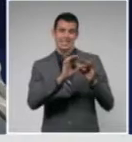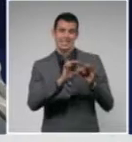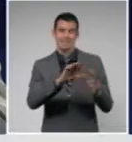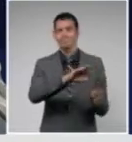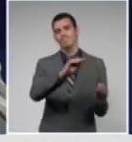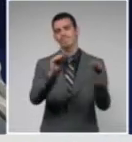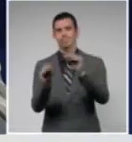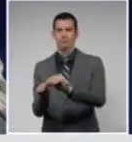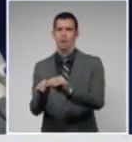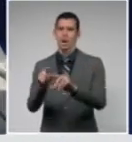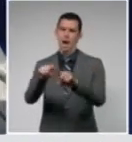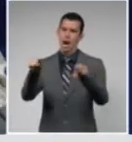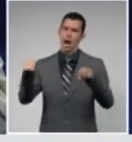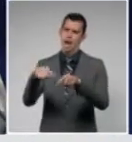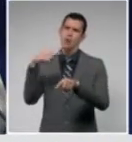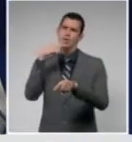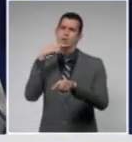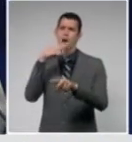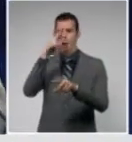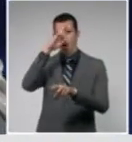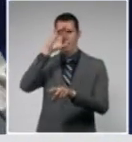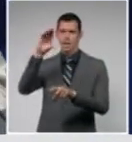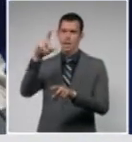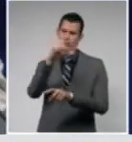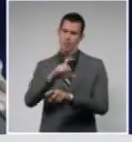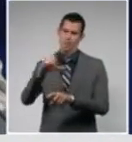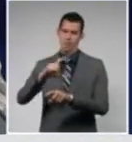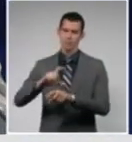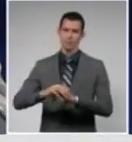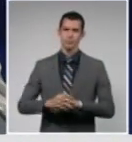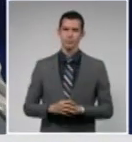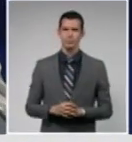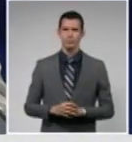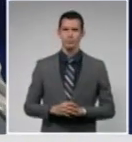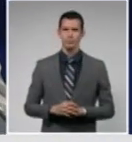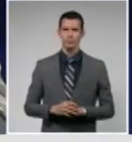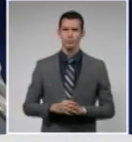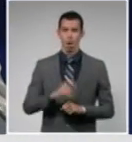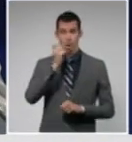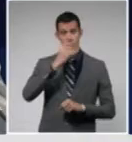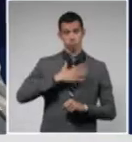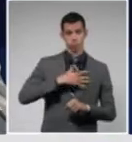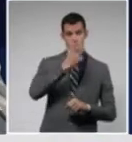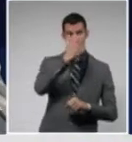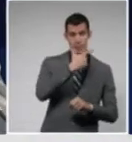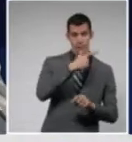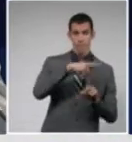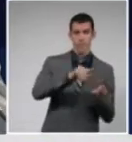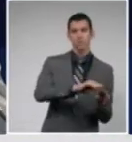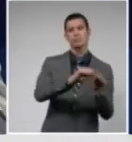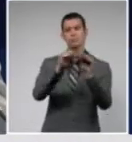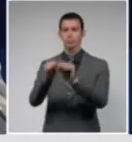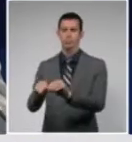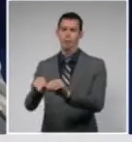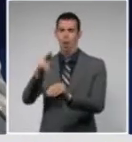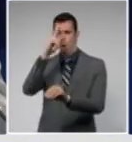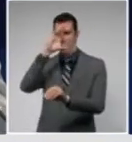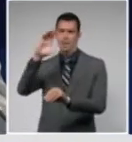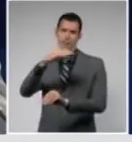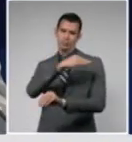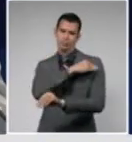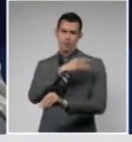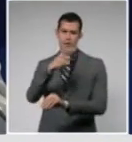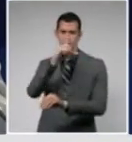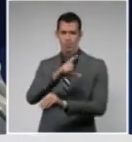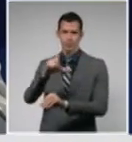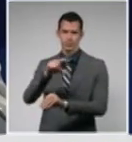September the 8th, despite the fact that the patient was from Ciego de Ávila. He spent 7 days in